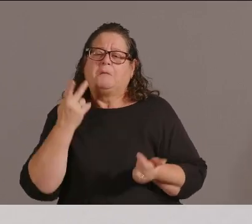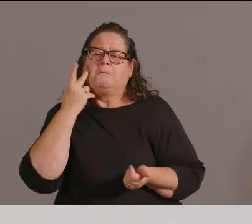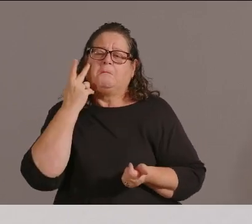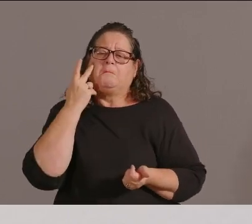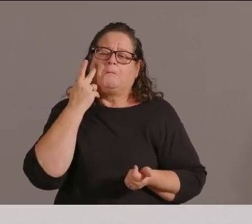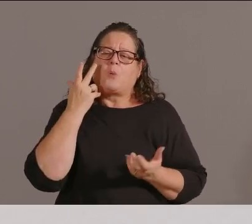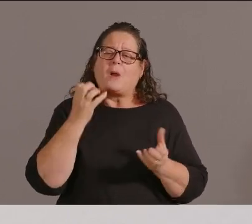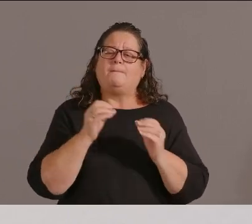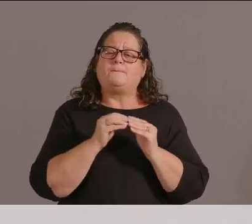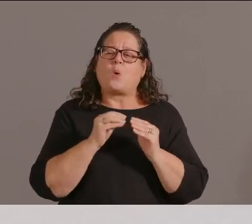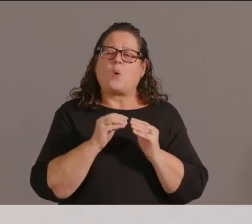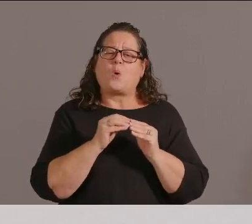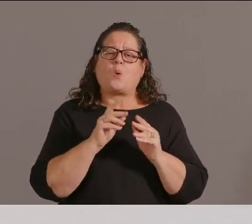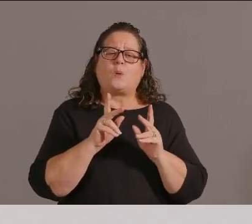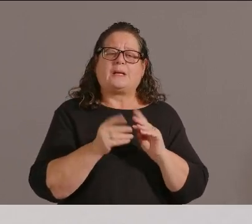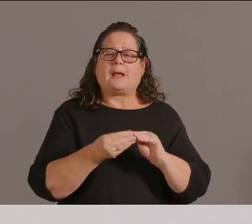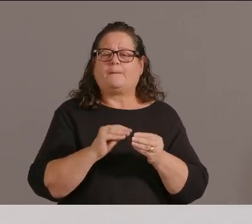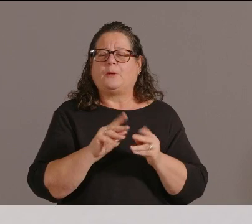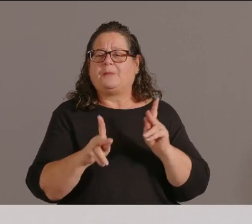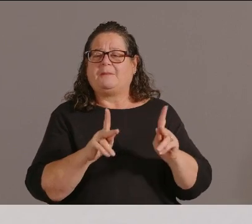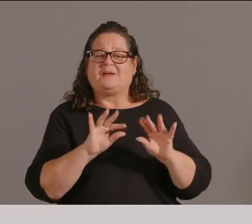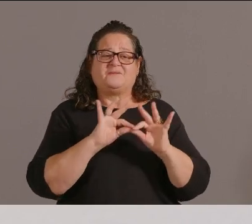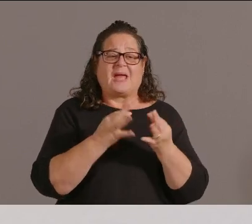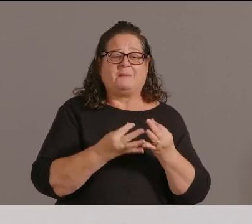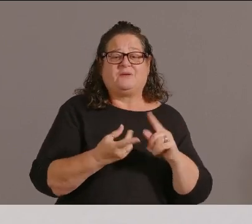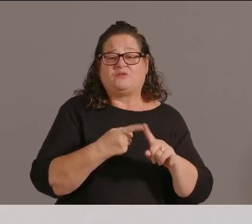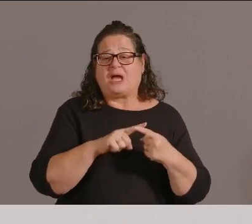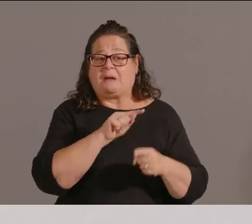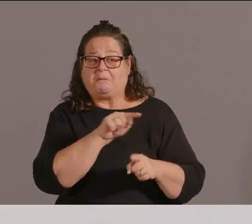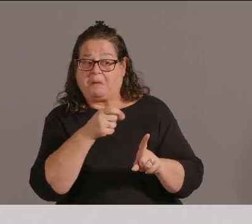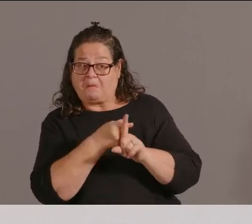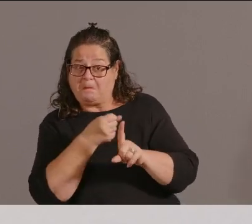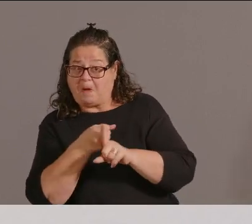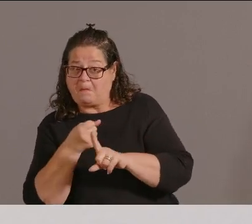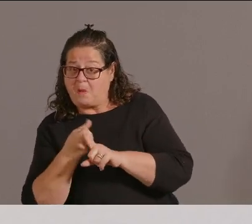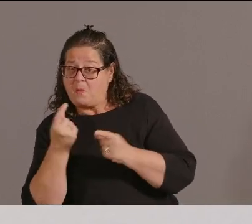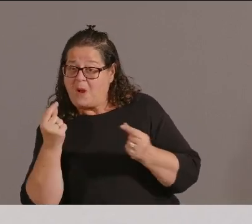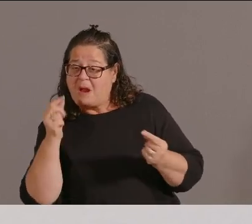or see how loved ones or neighbors were impacted by the vaccine.